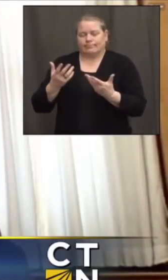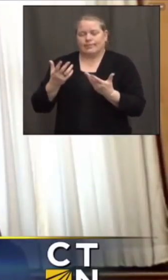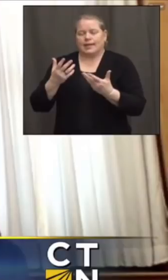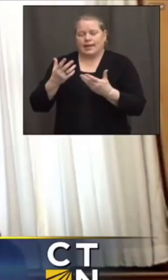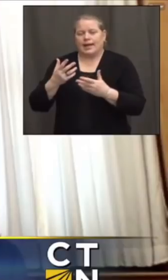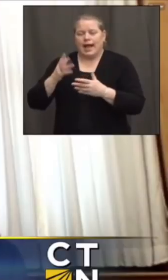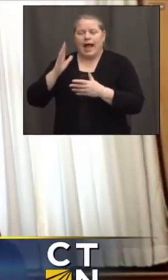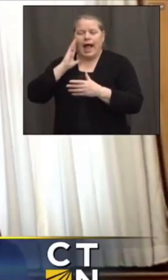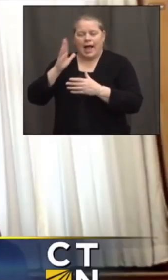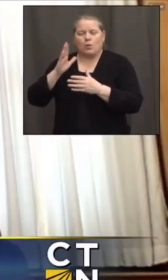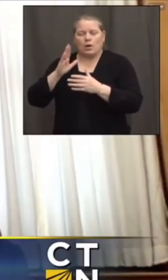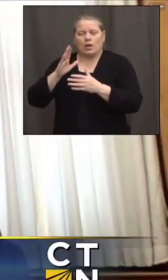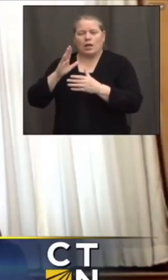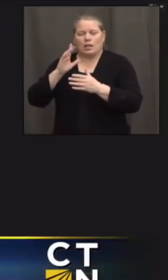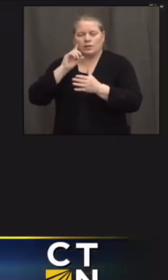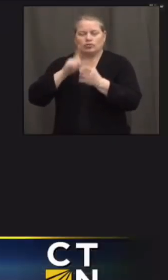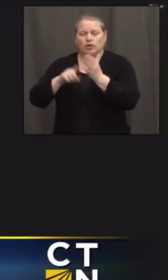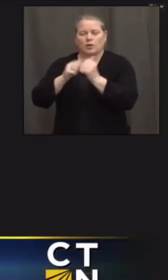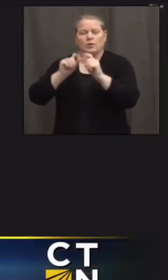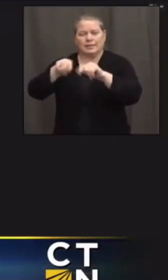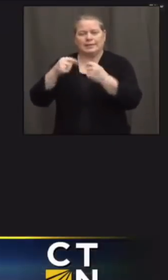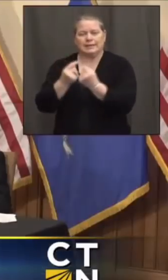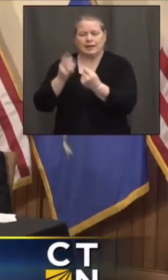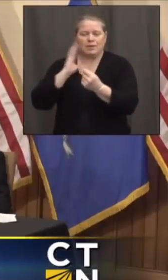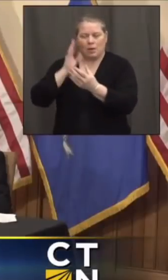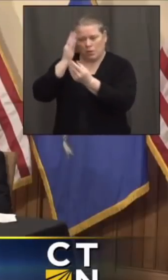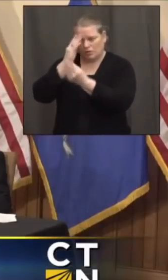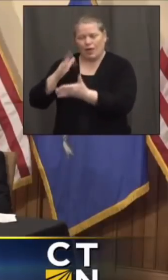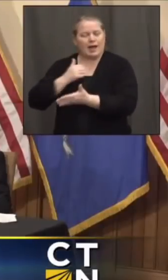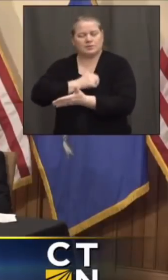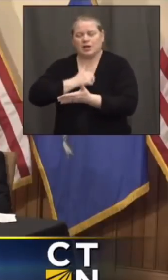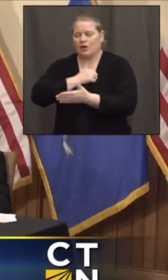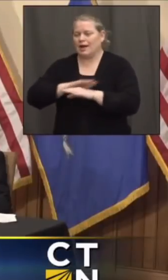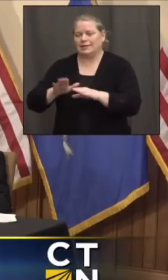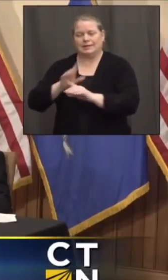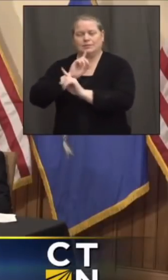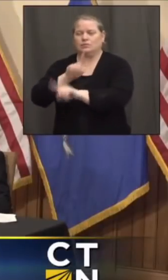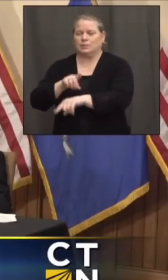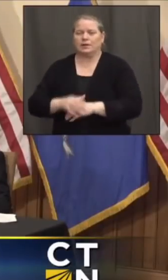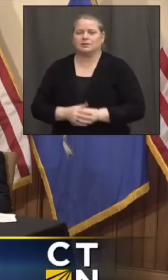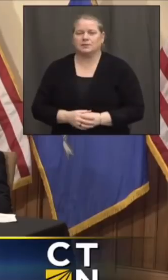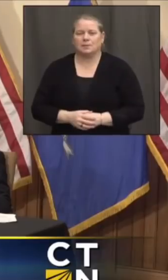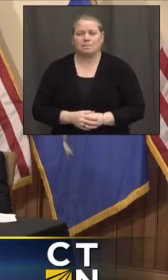so I'll follow up with the team and circle back with you. I'm sorry about not getting back to you on that. Okay, thank you.